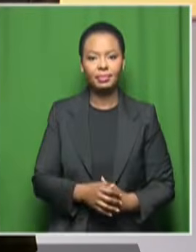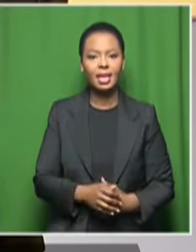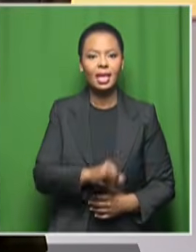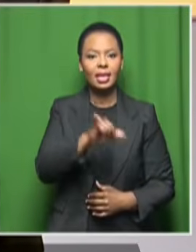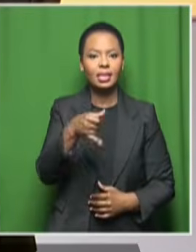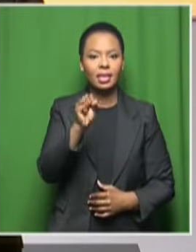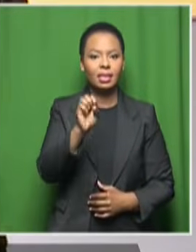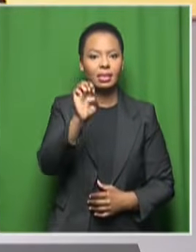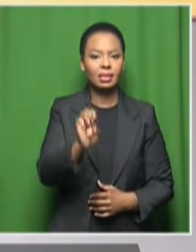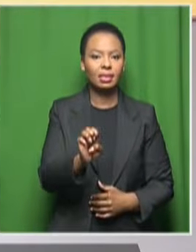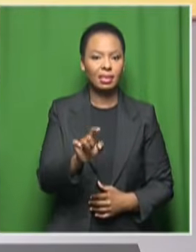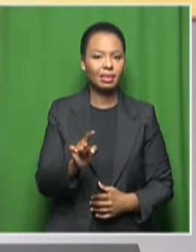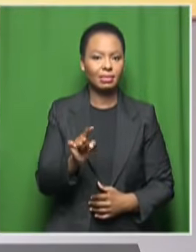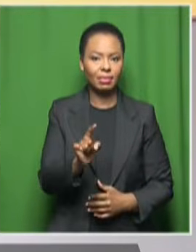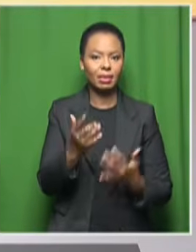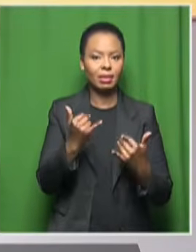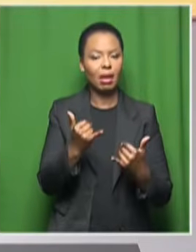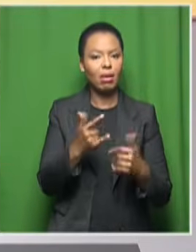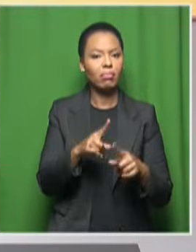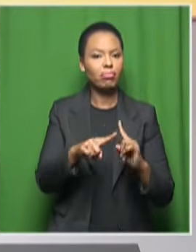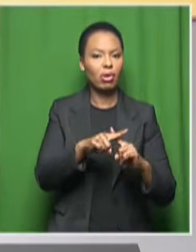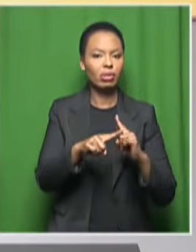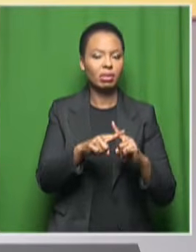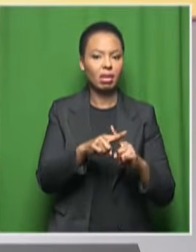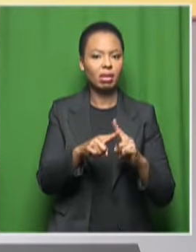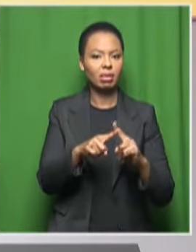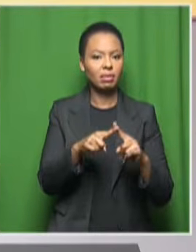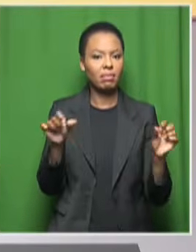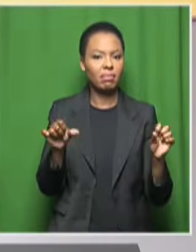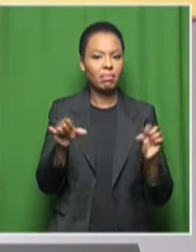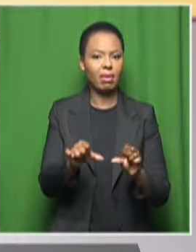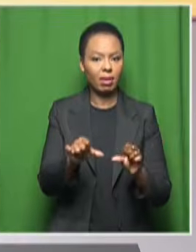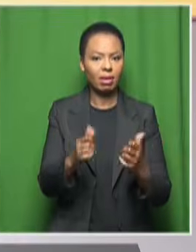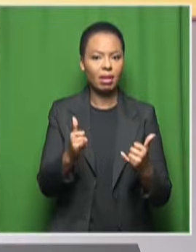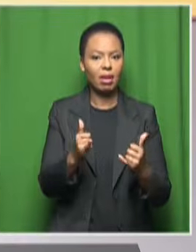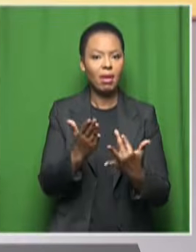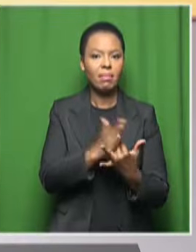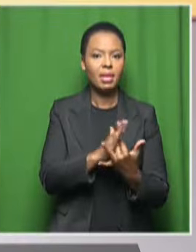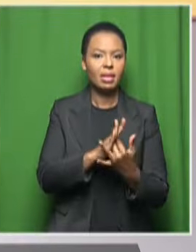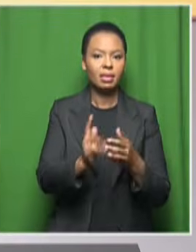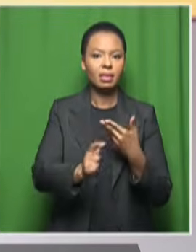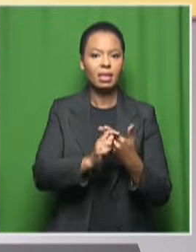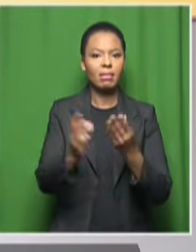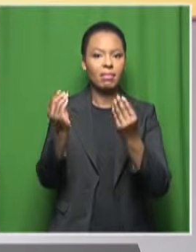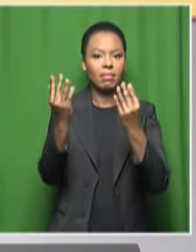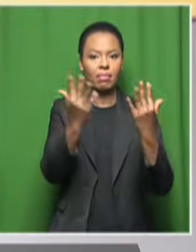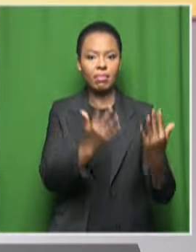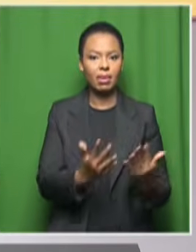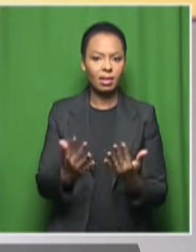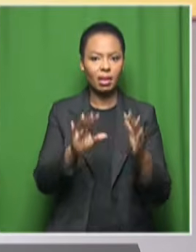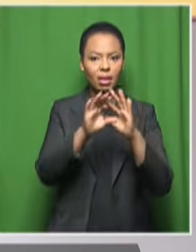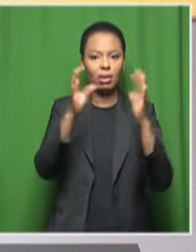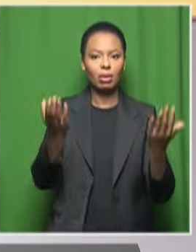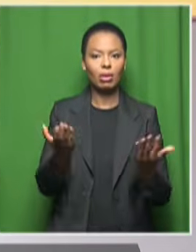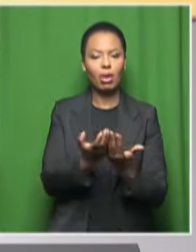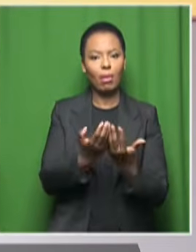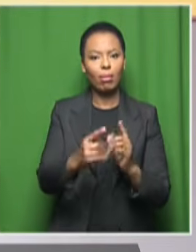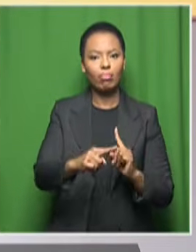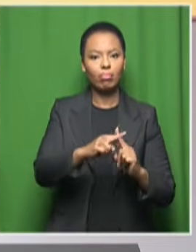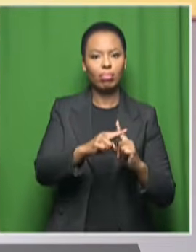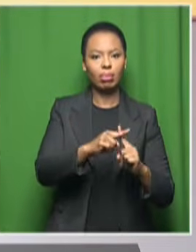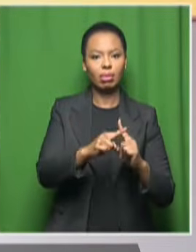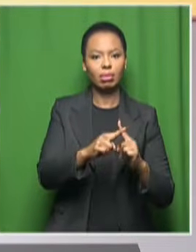by several factors, including positive reaction to the midterm budget and global optimism due to the US reopening. That